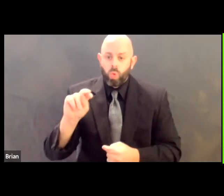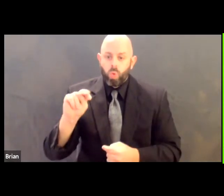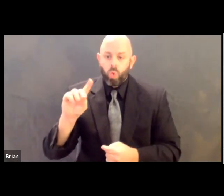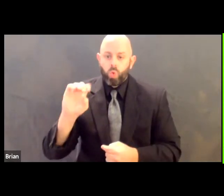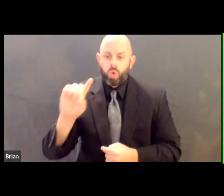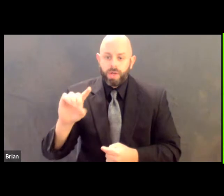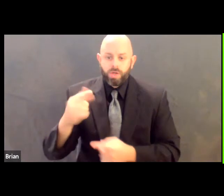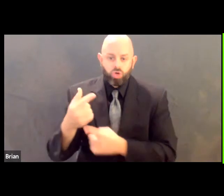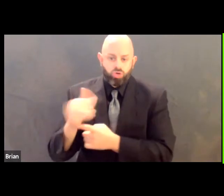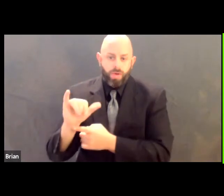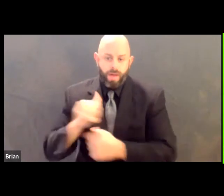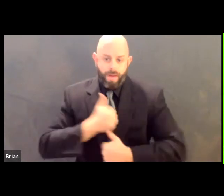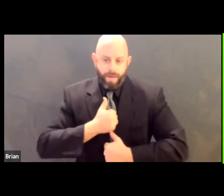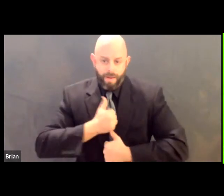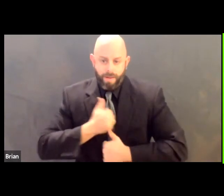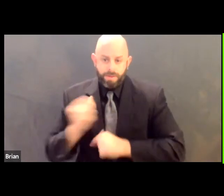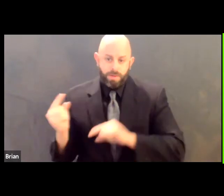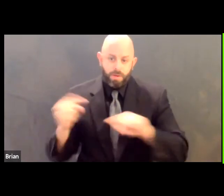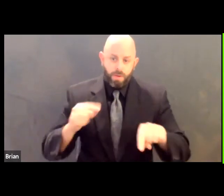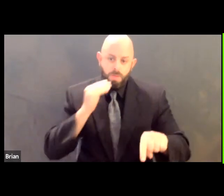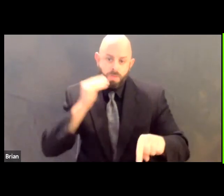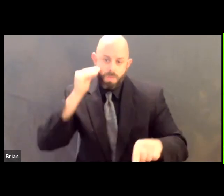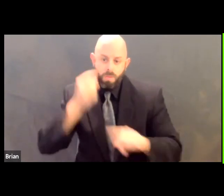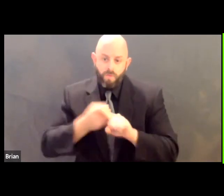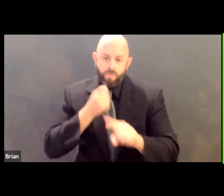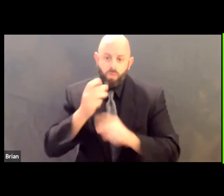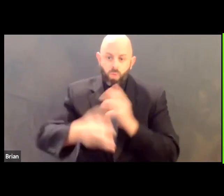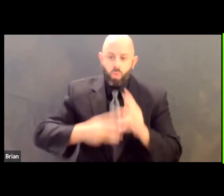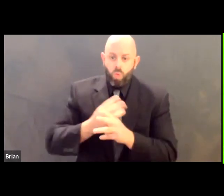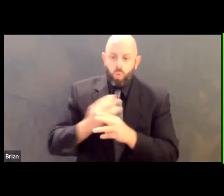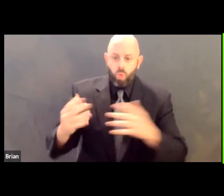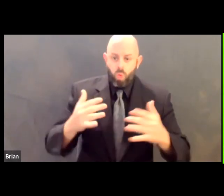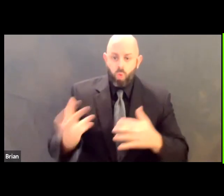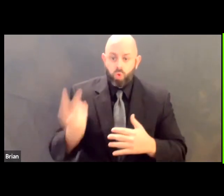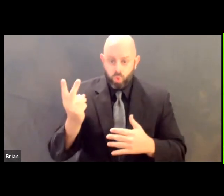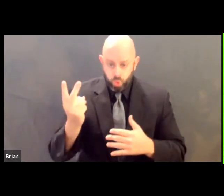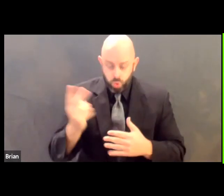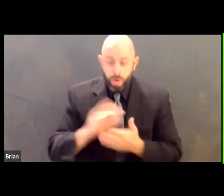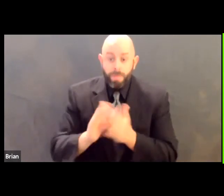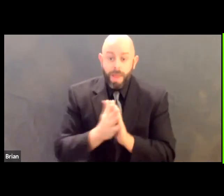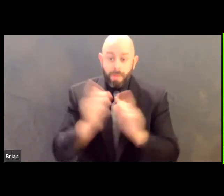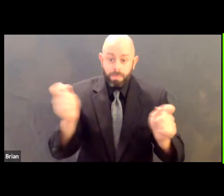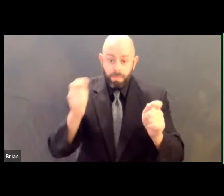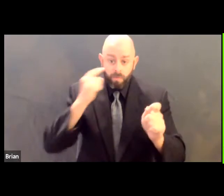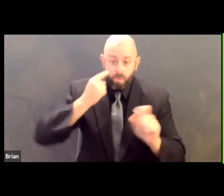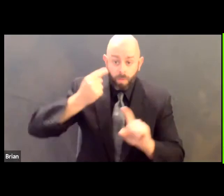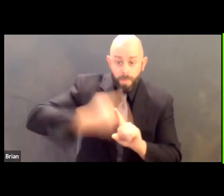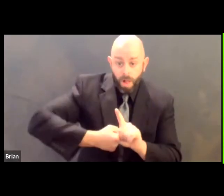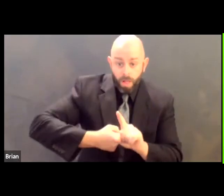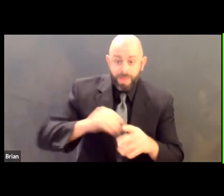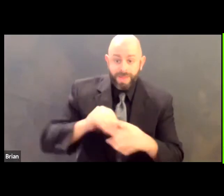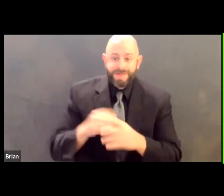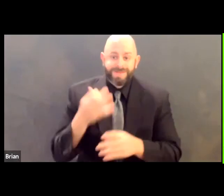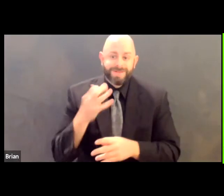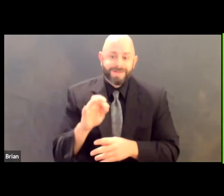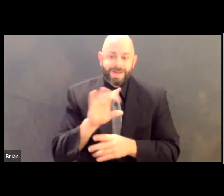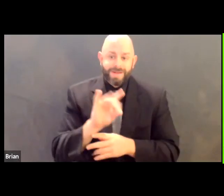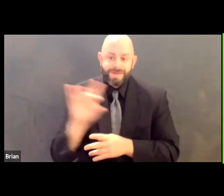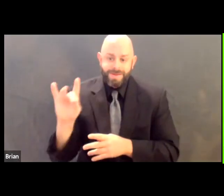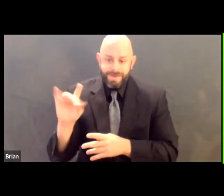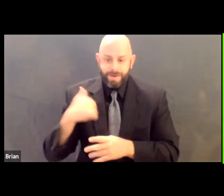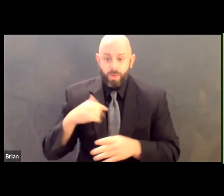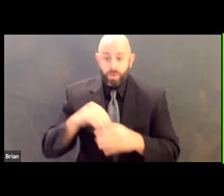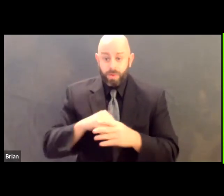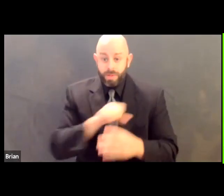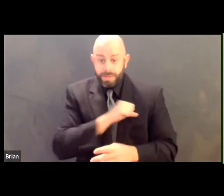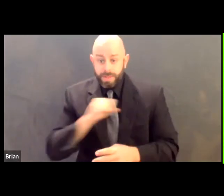II. It was later changed into a month. And then in 1988, when I was in the Senate, we changed it